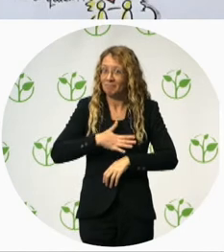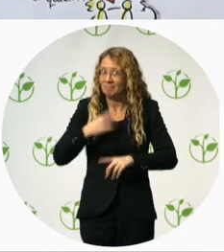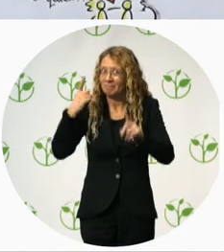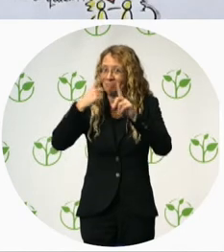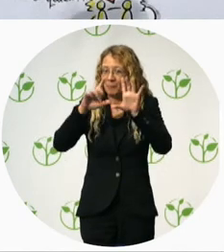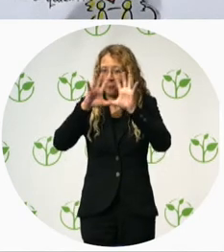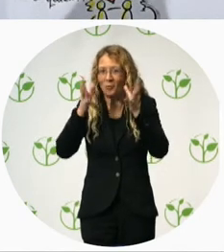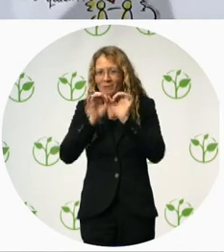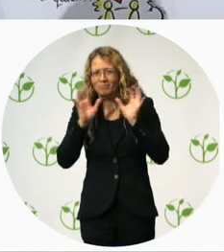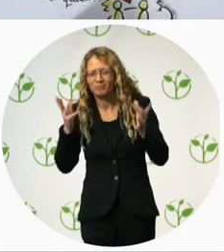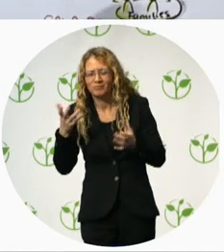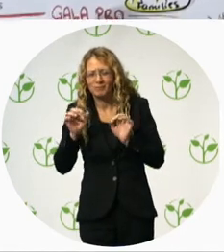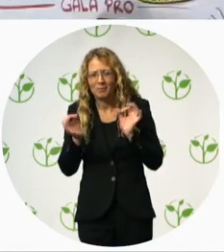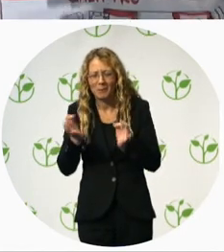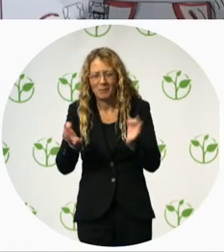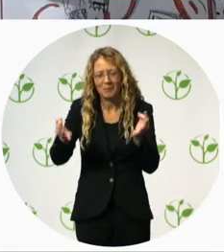Centro de Relevo